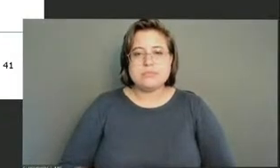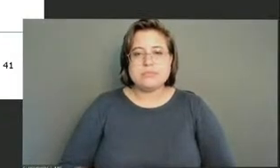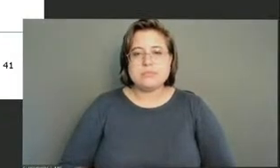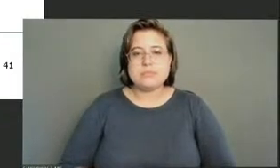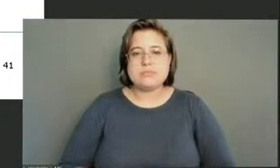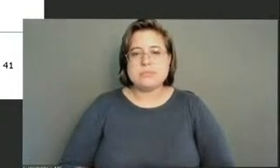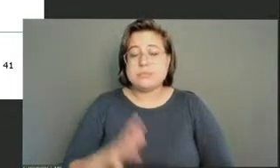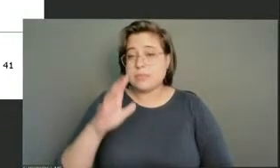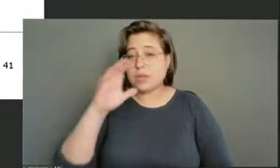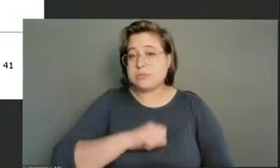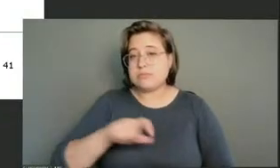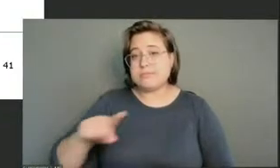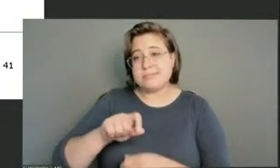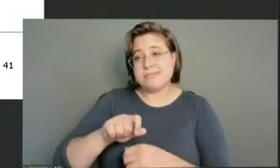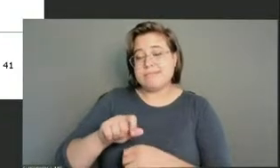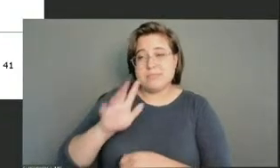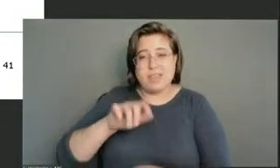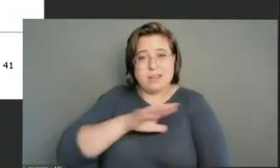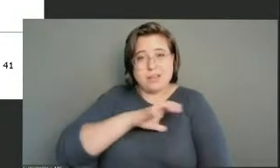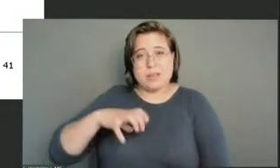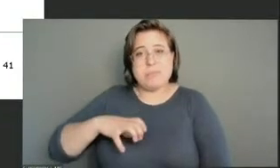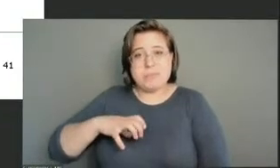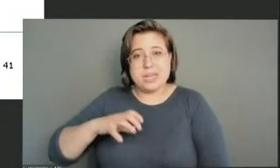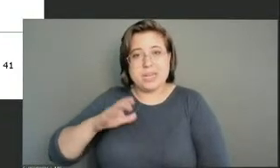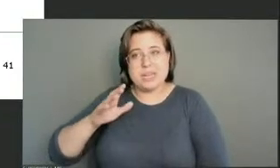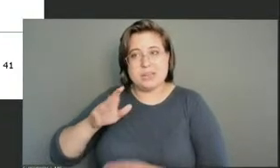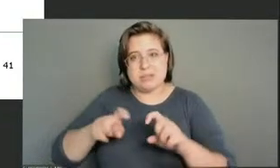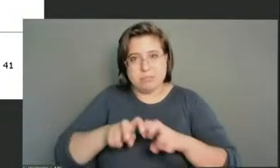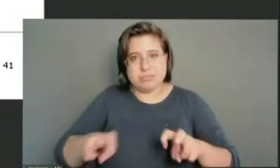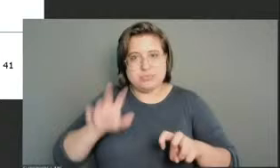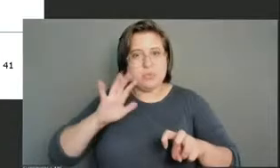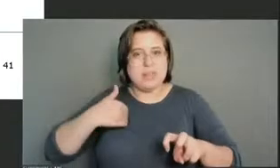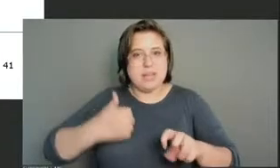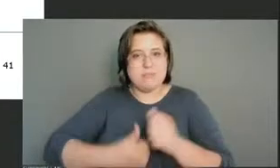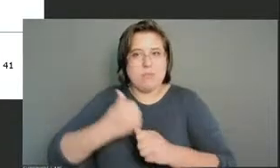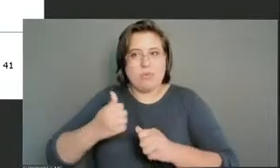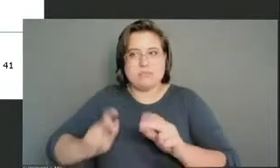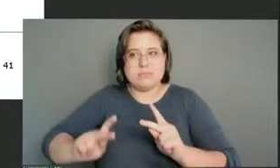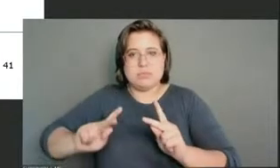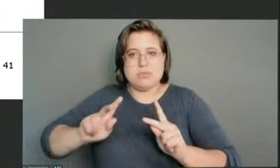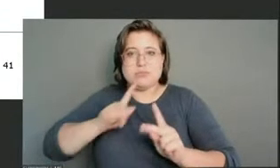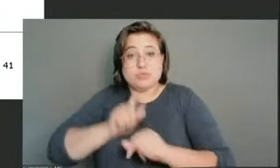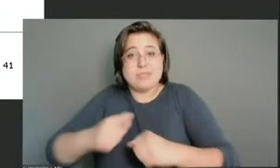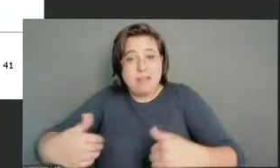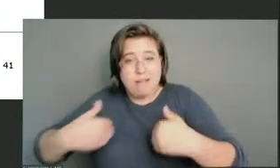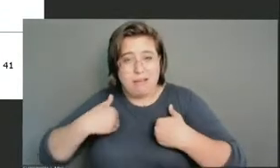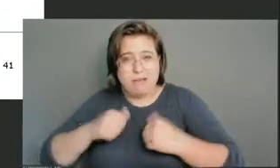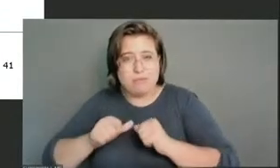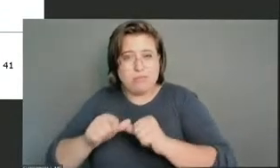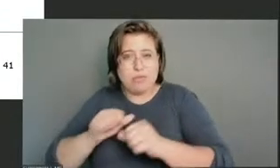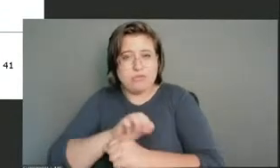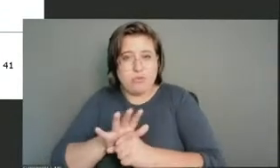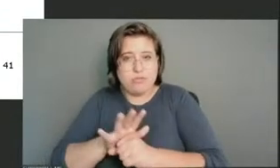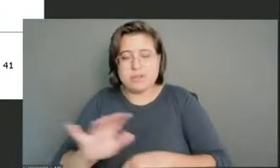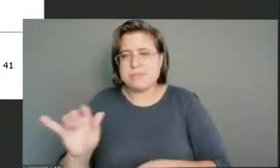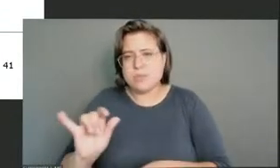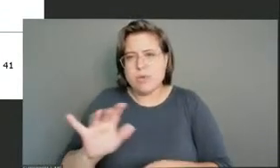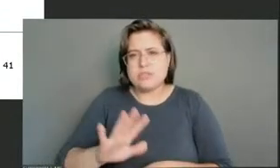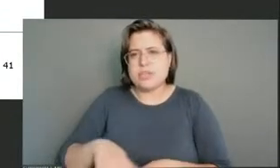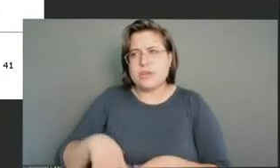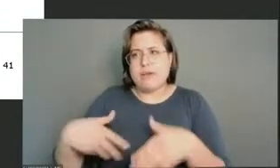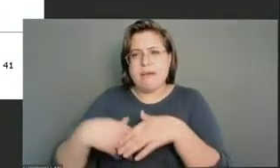of a majority of patients living with long COVID, but also external experts in researching and